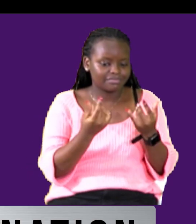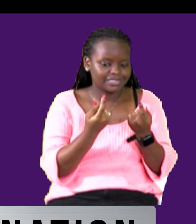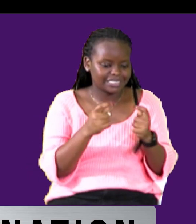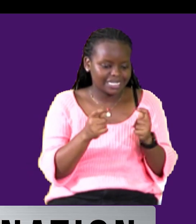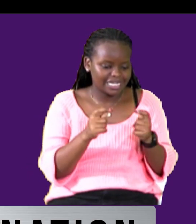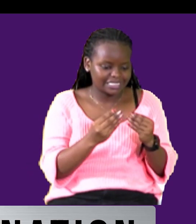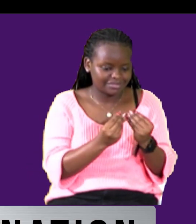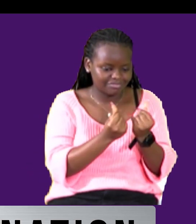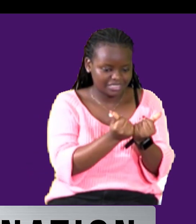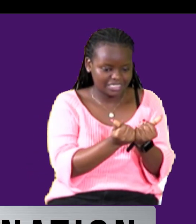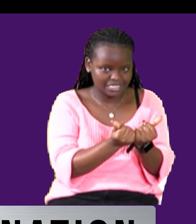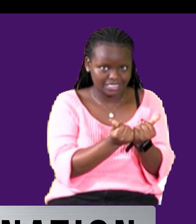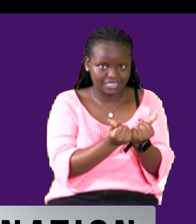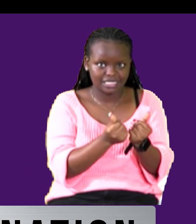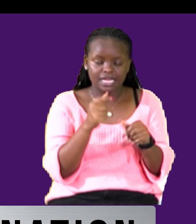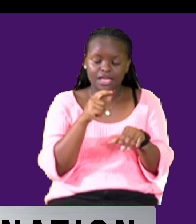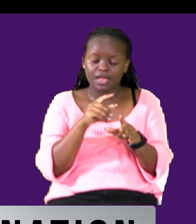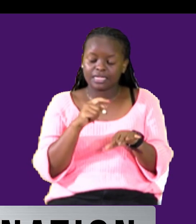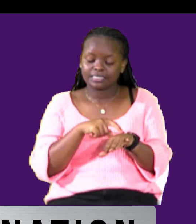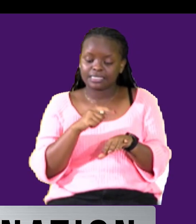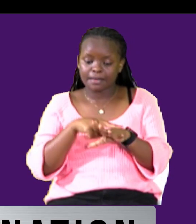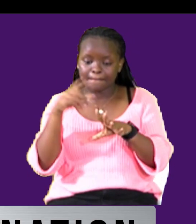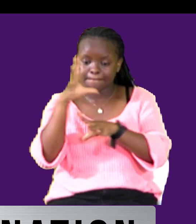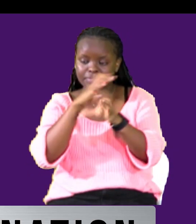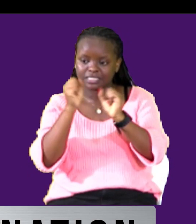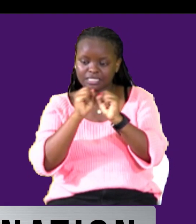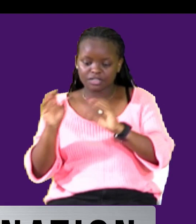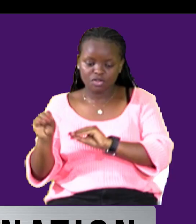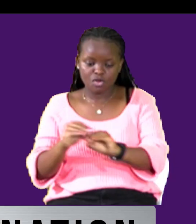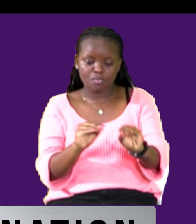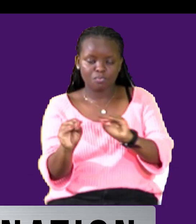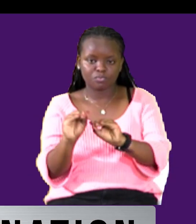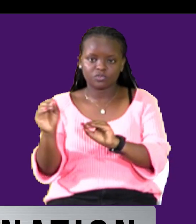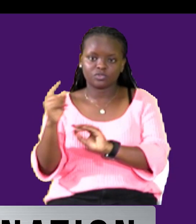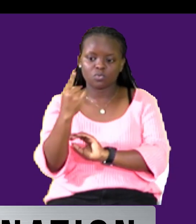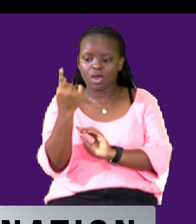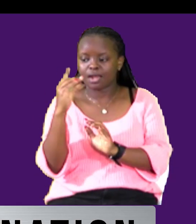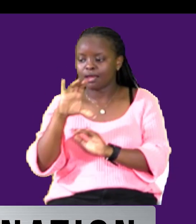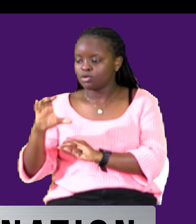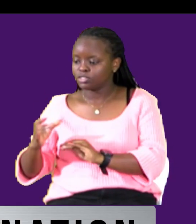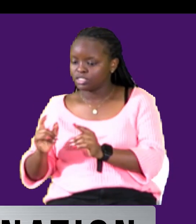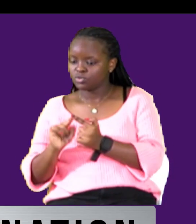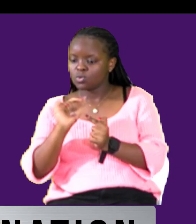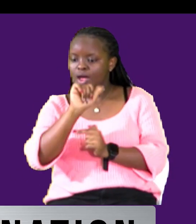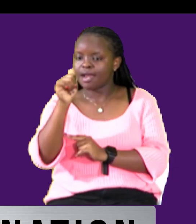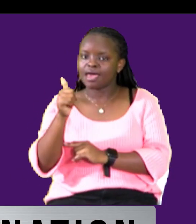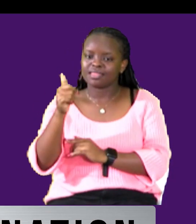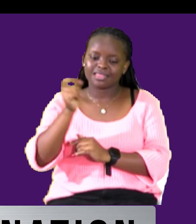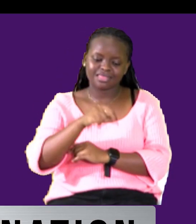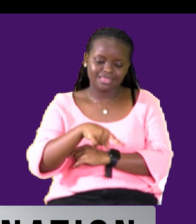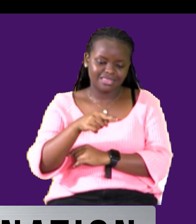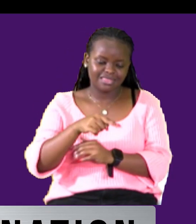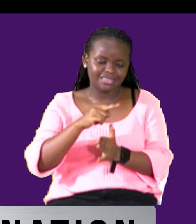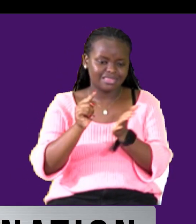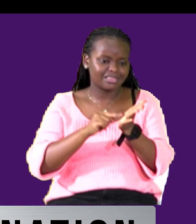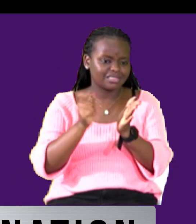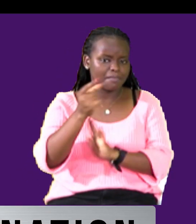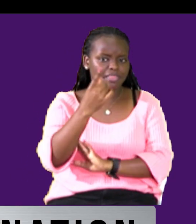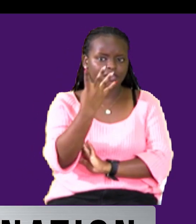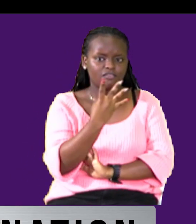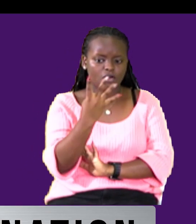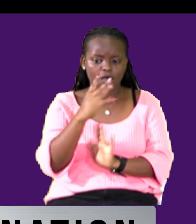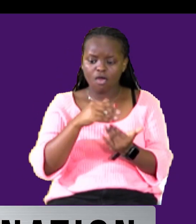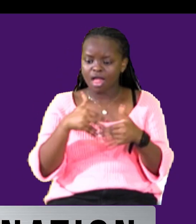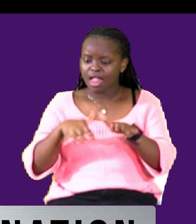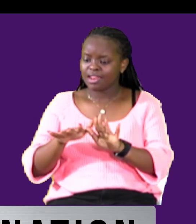that when the president moves from one county, this is the month of April. He had just left Central